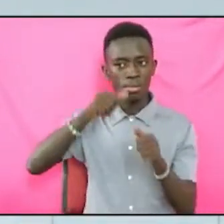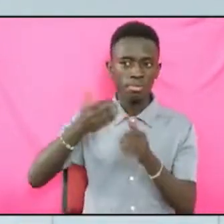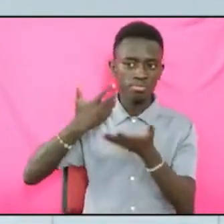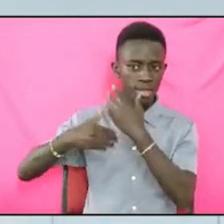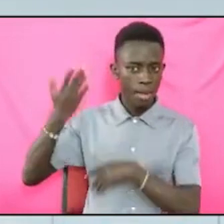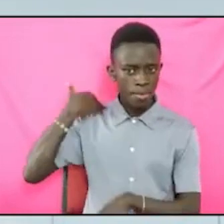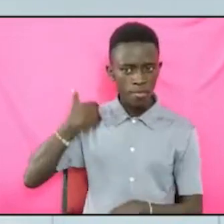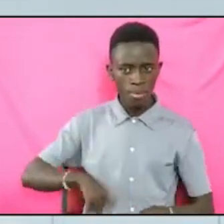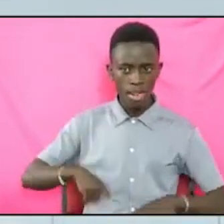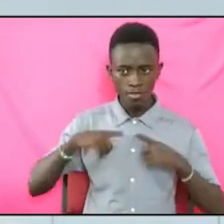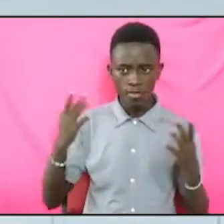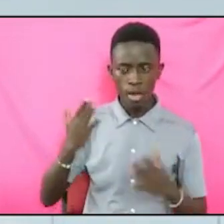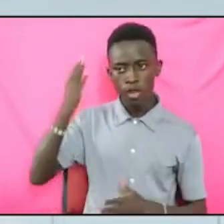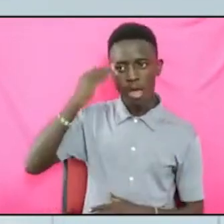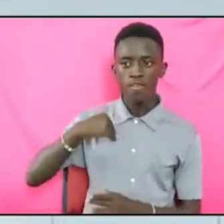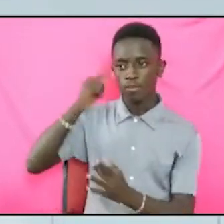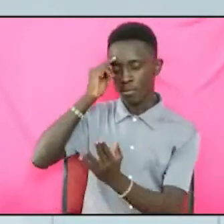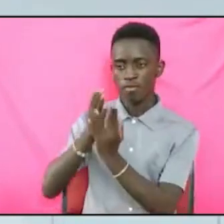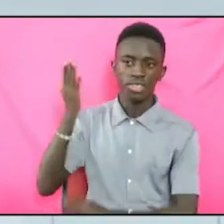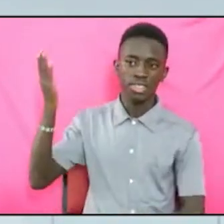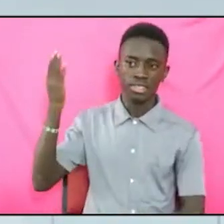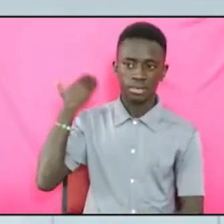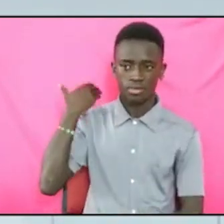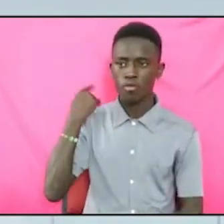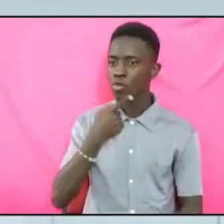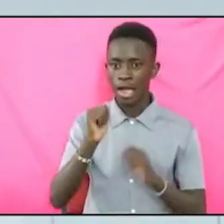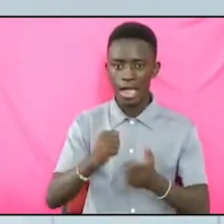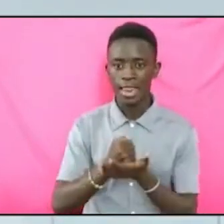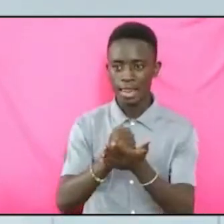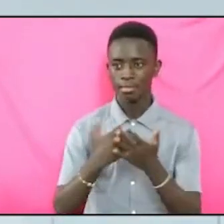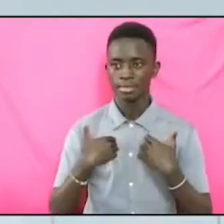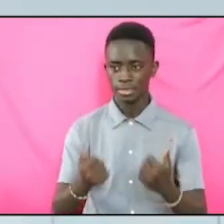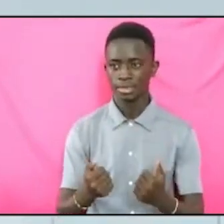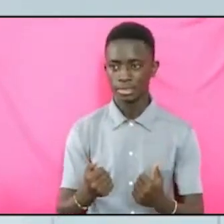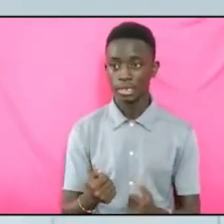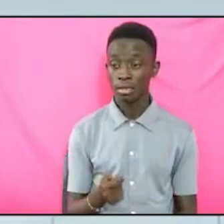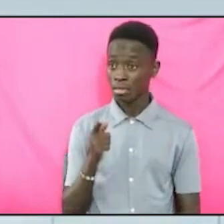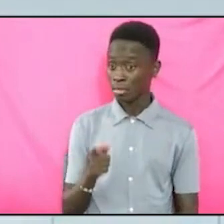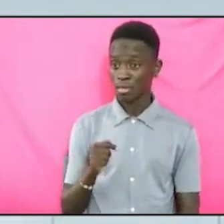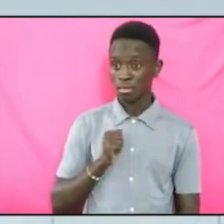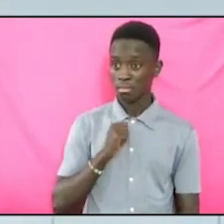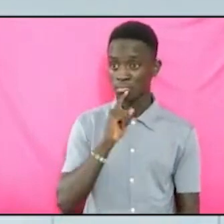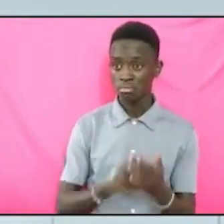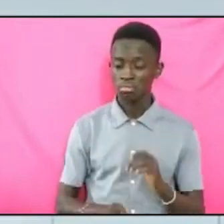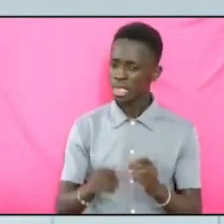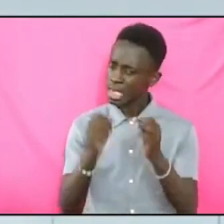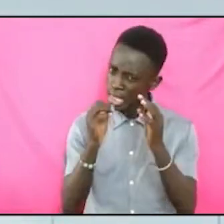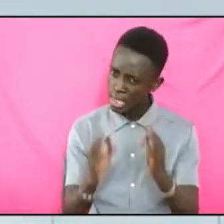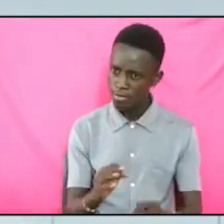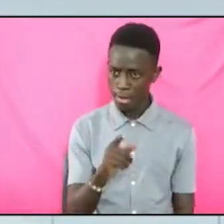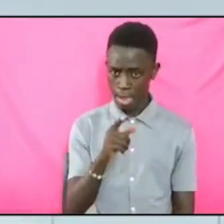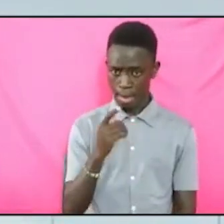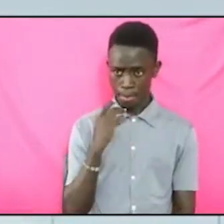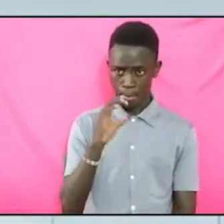prophet. And so she says, if only I wish my master would go to Samaria to see